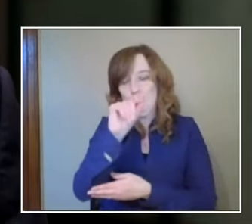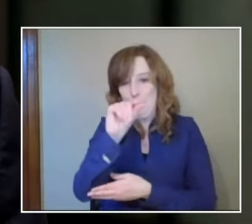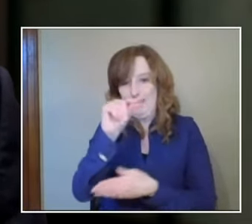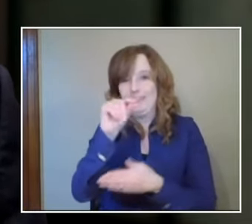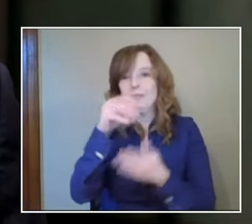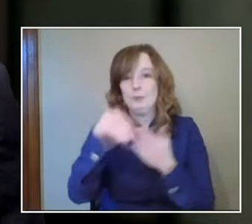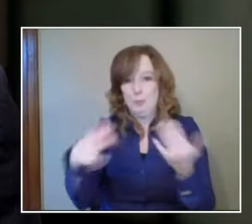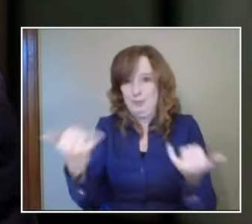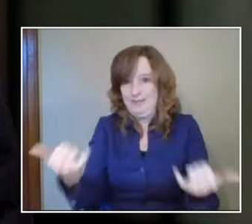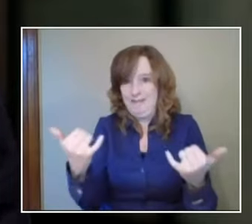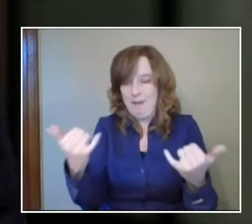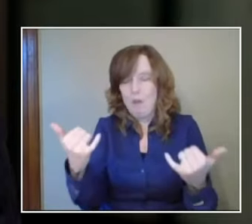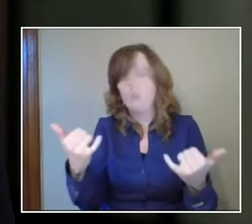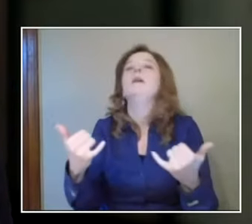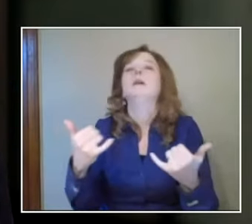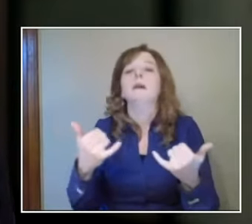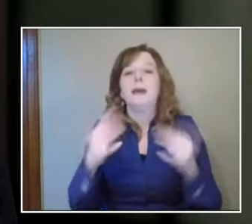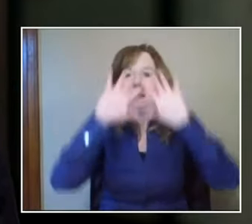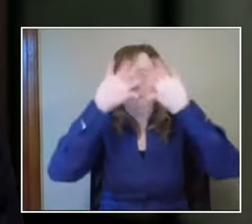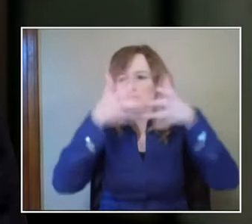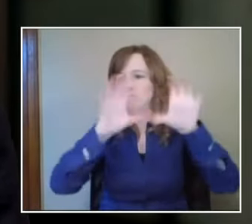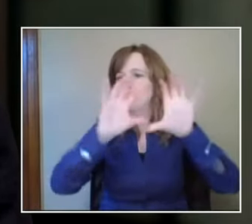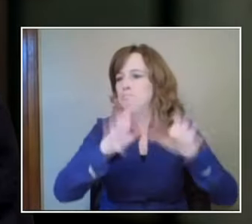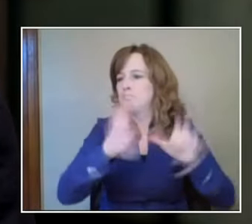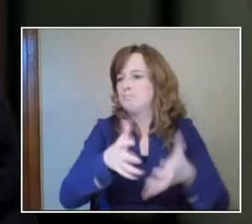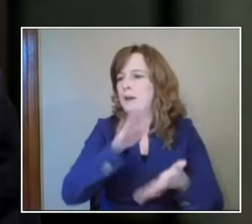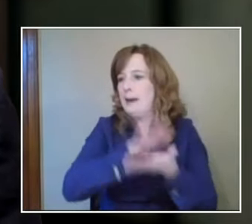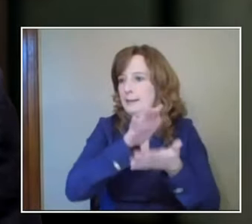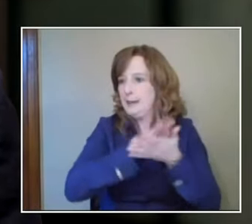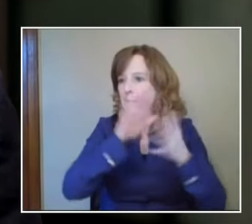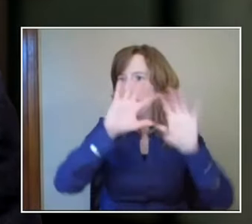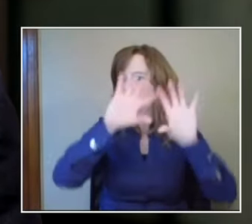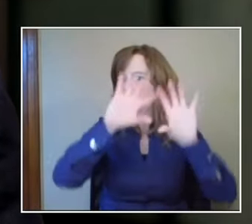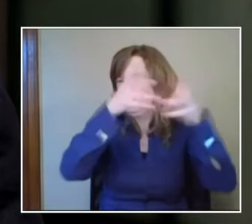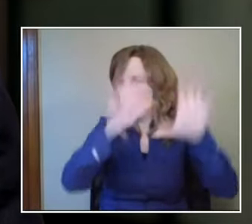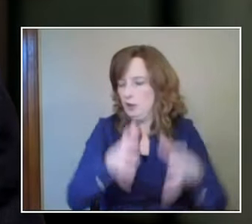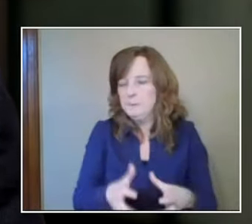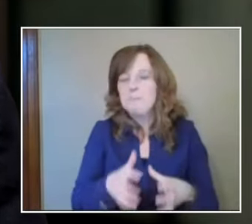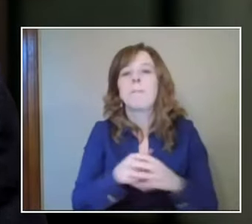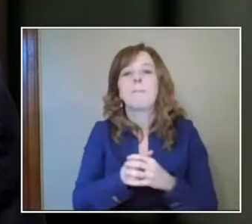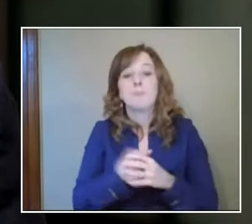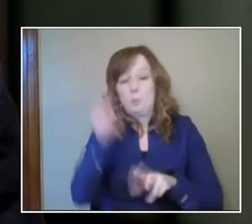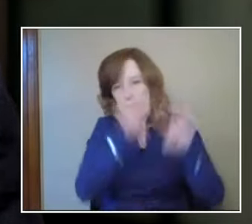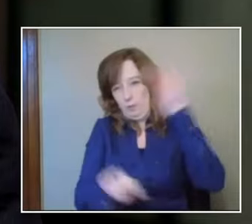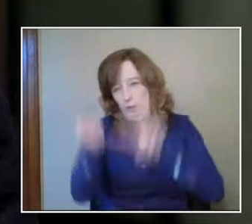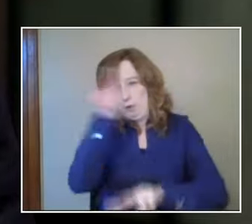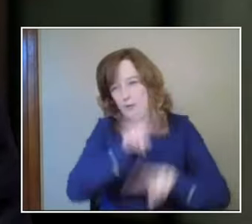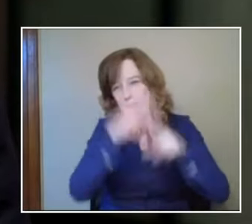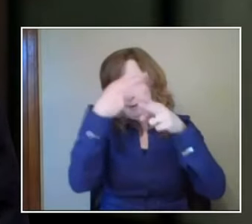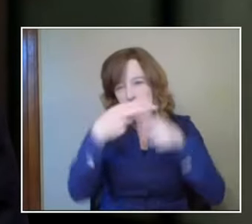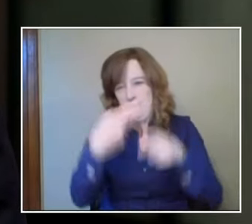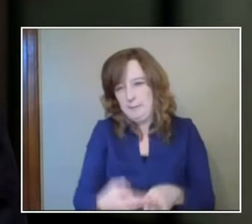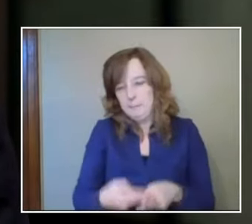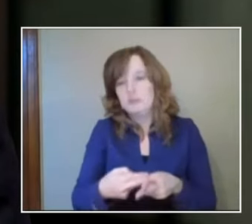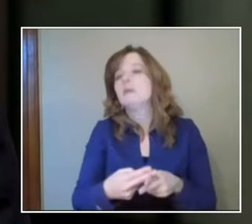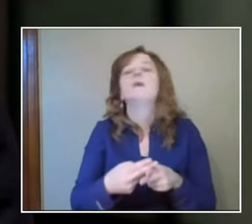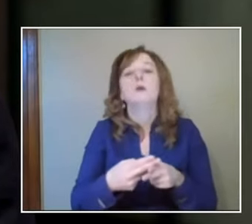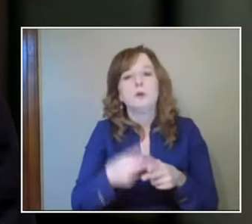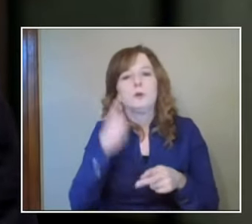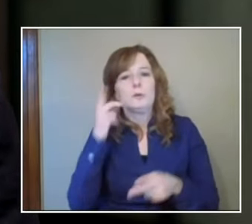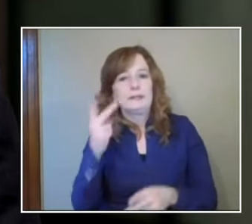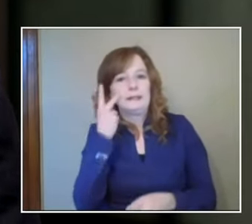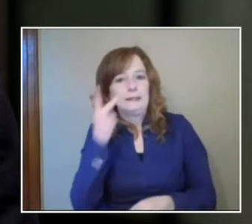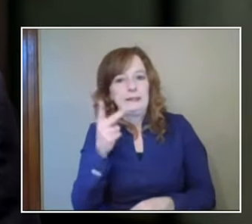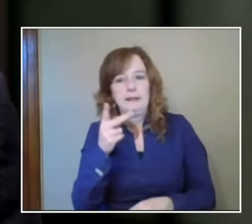area. As you review the names of graduates, you'll note that those graduating with honors will be identified as cum